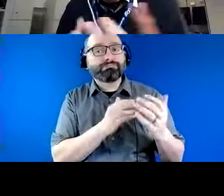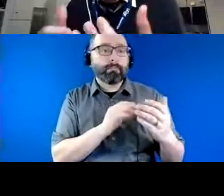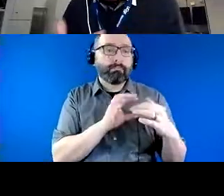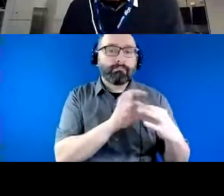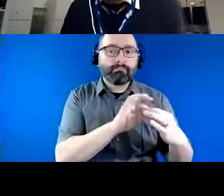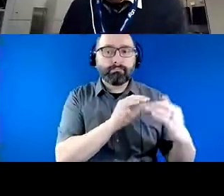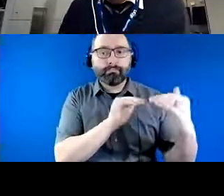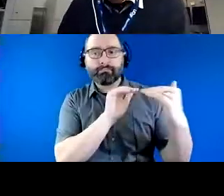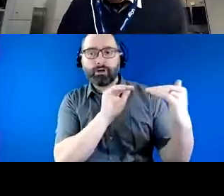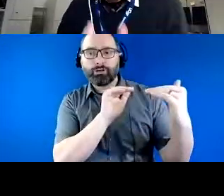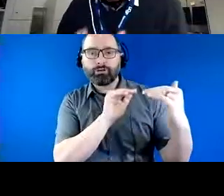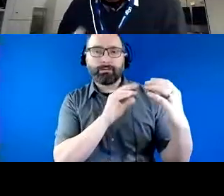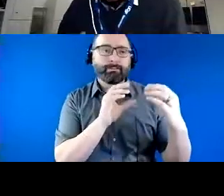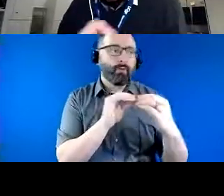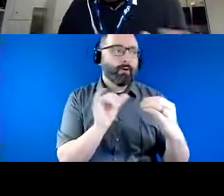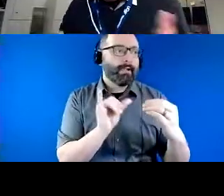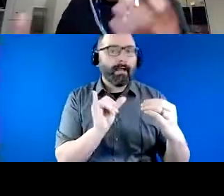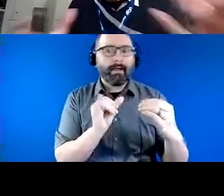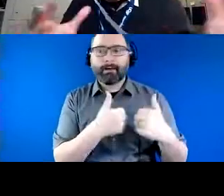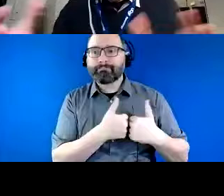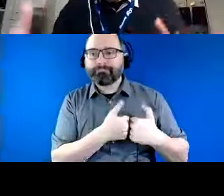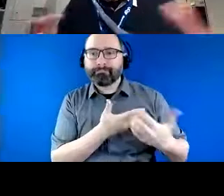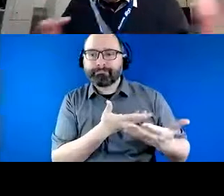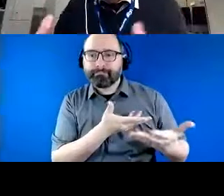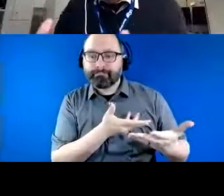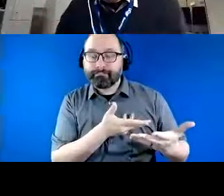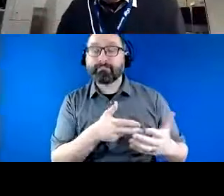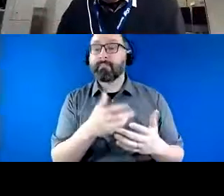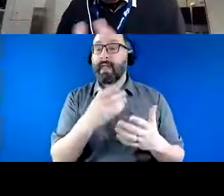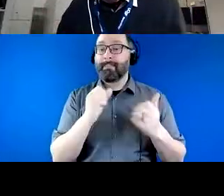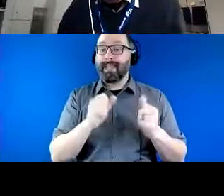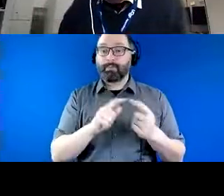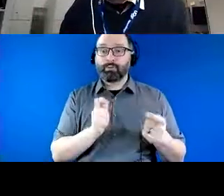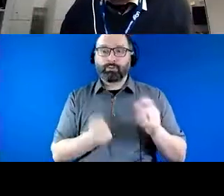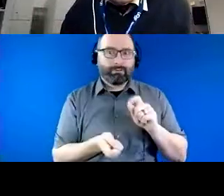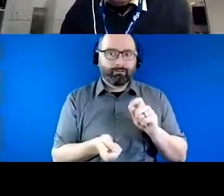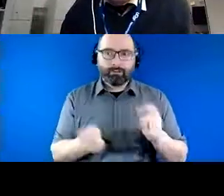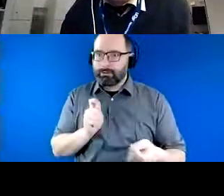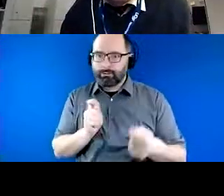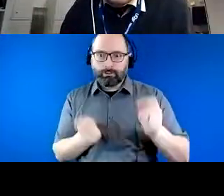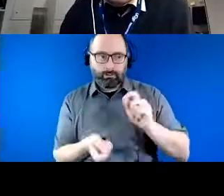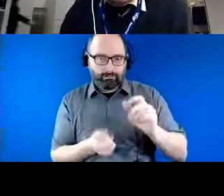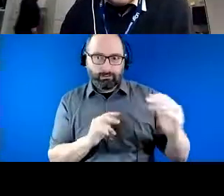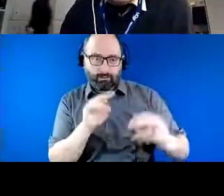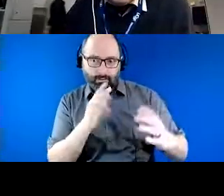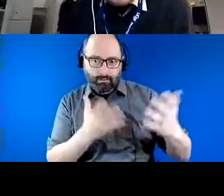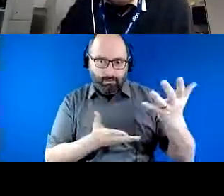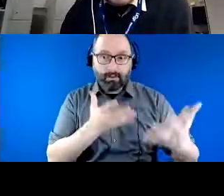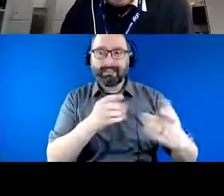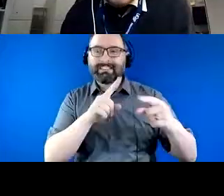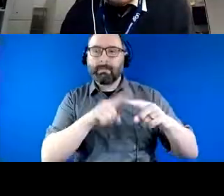partnership, spouse. And this is important to be able to switch depending on the needs of the patient. So I